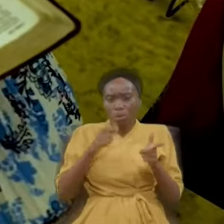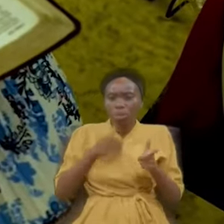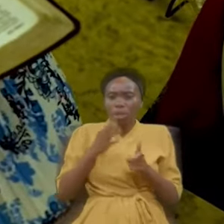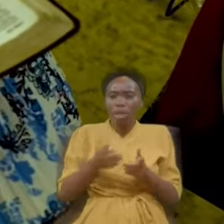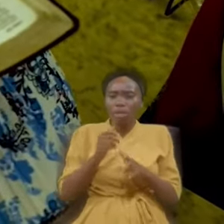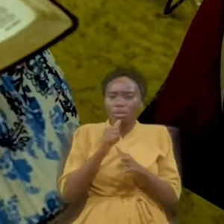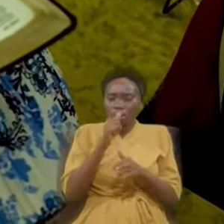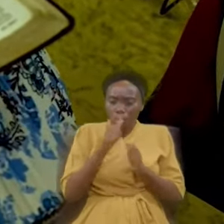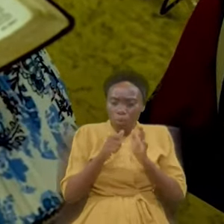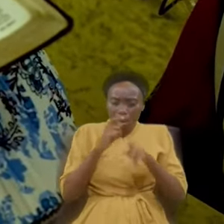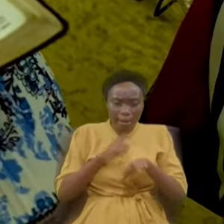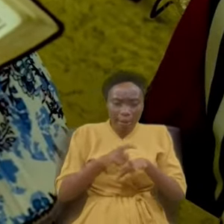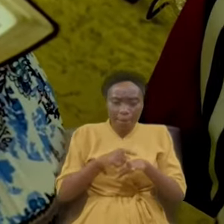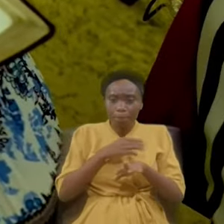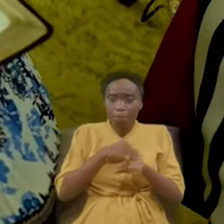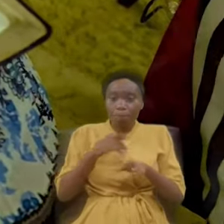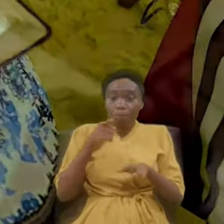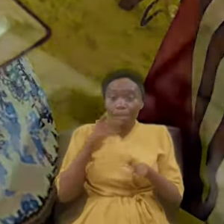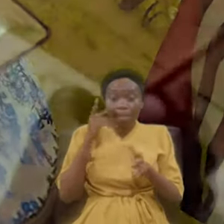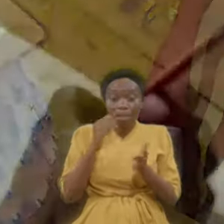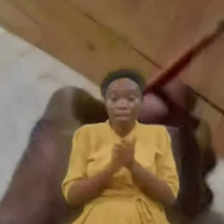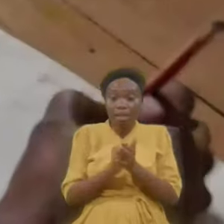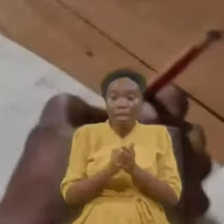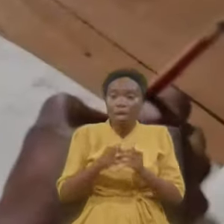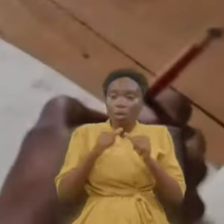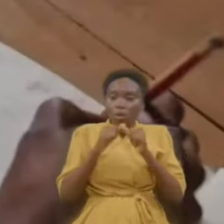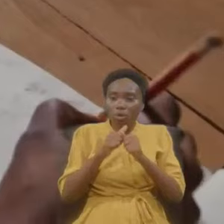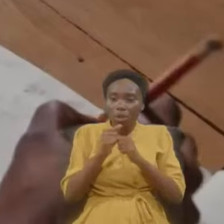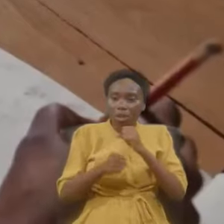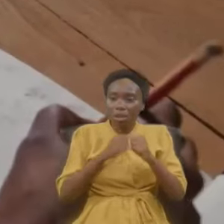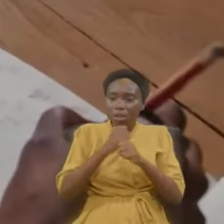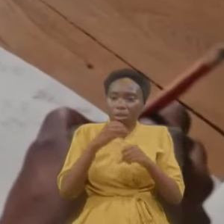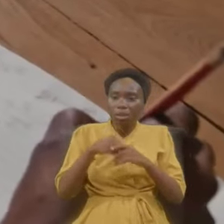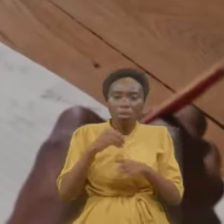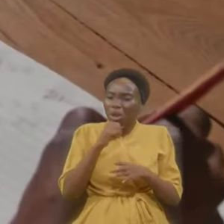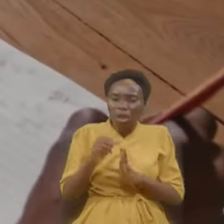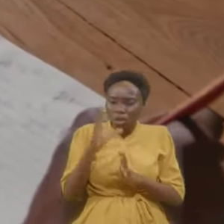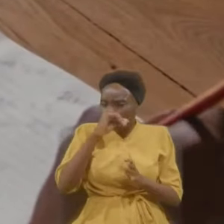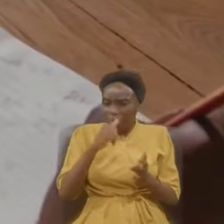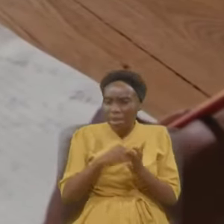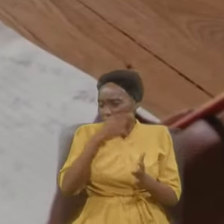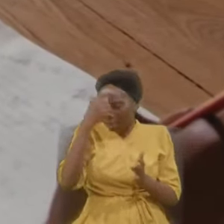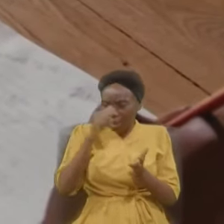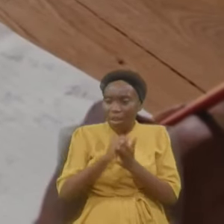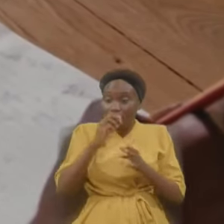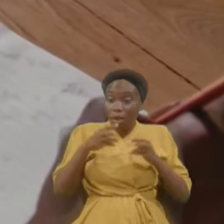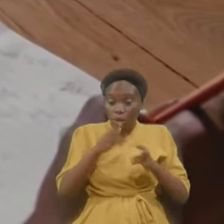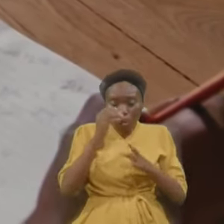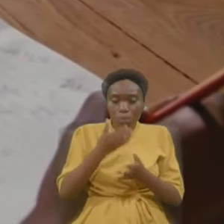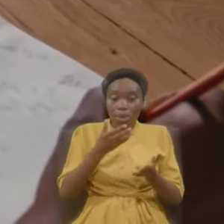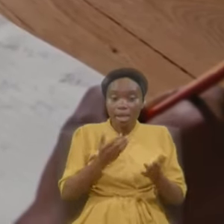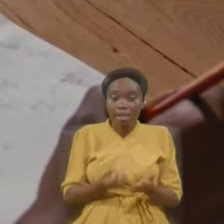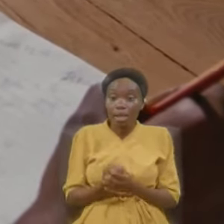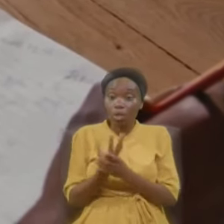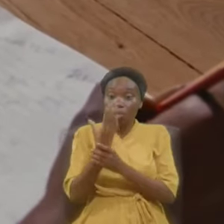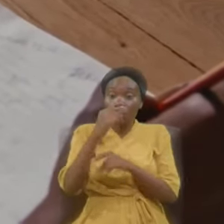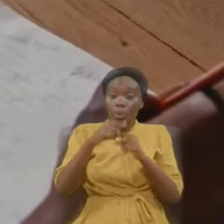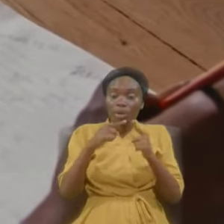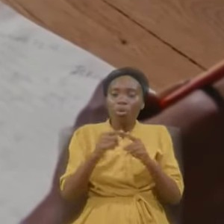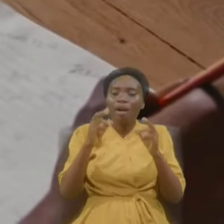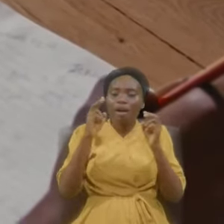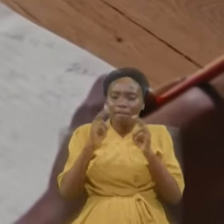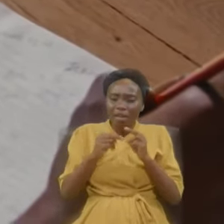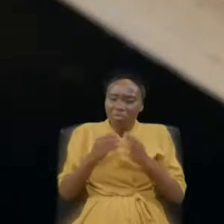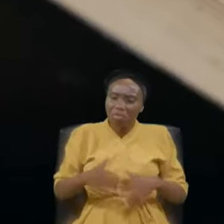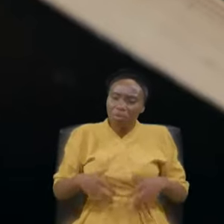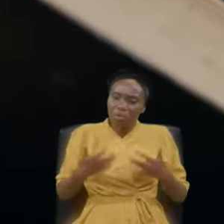time. You'll find after 10 years in the Lord, he doesn't miss his quiet time because that's the way he was brought up when he was very,